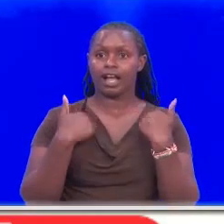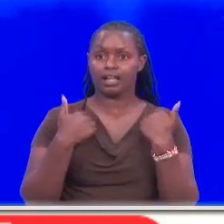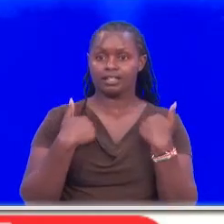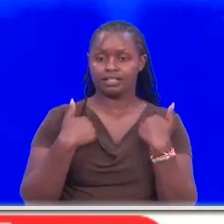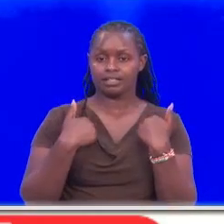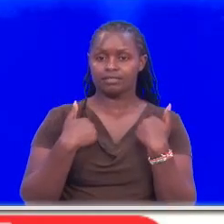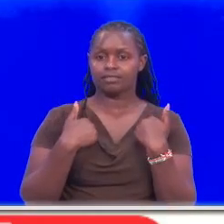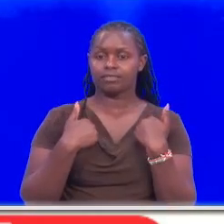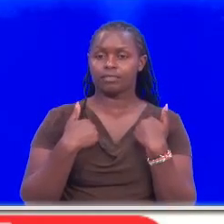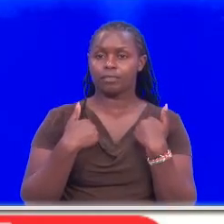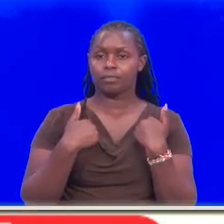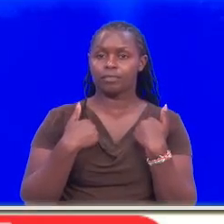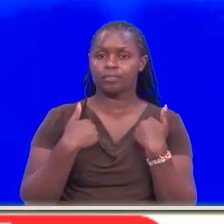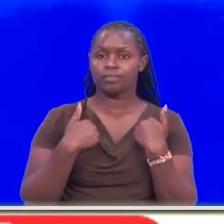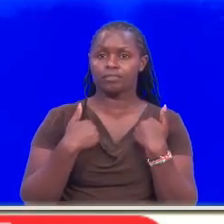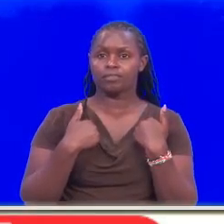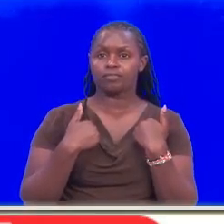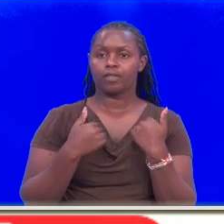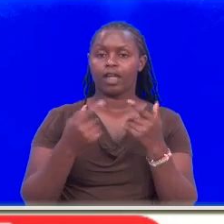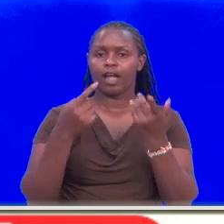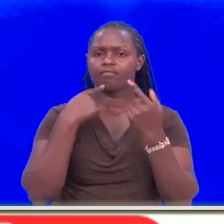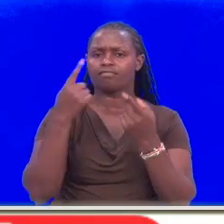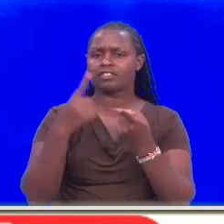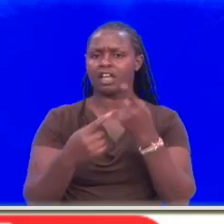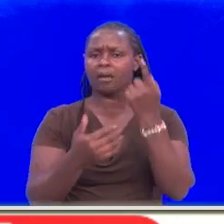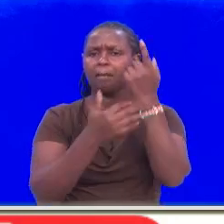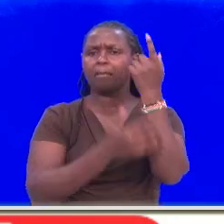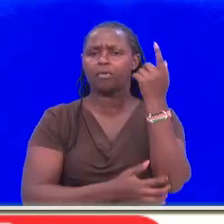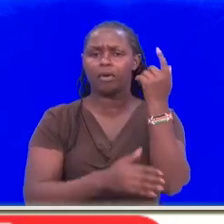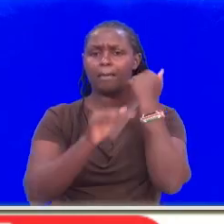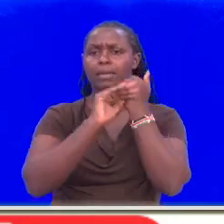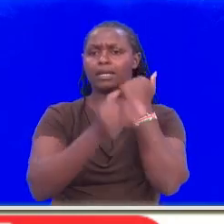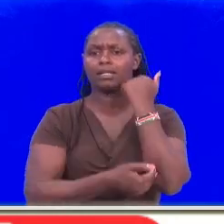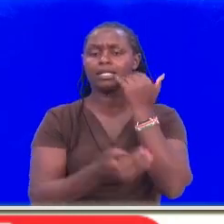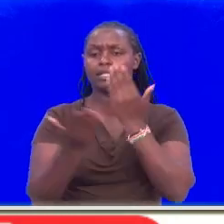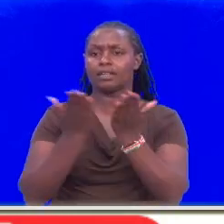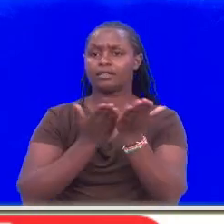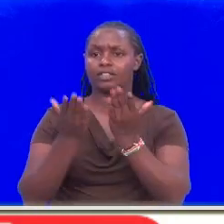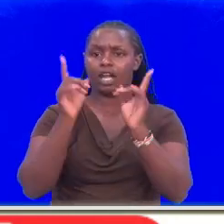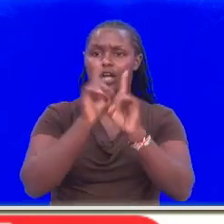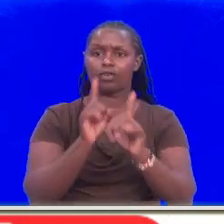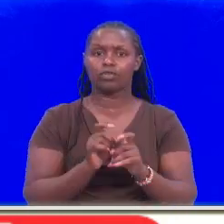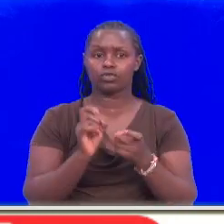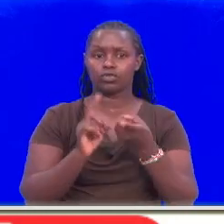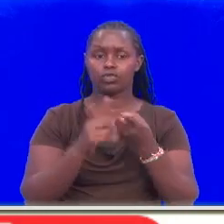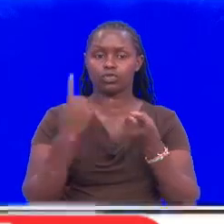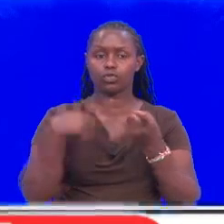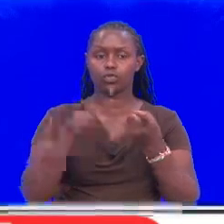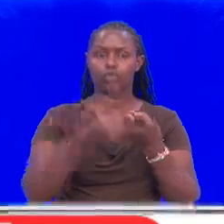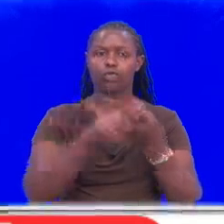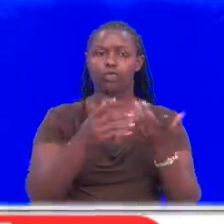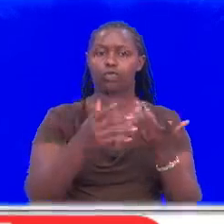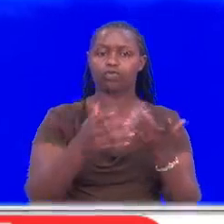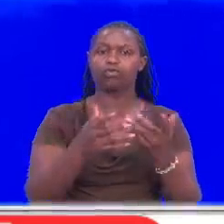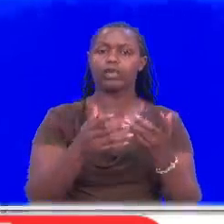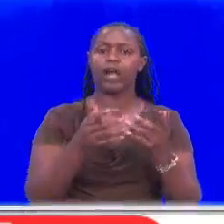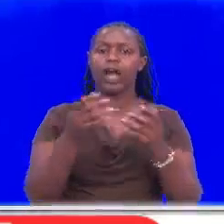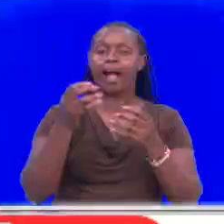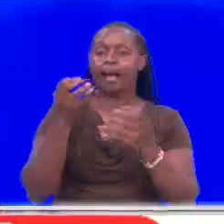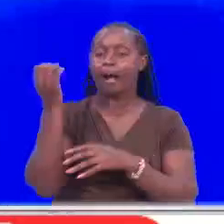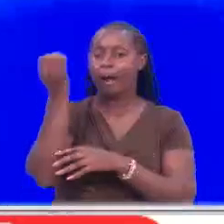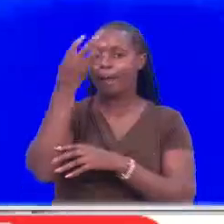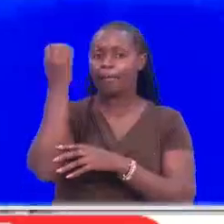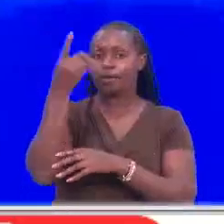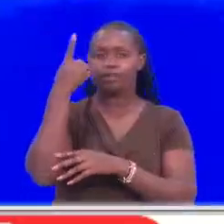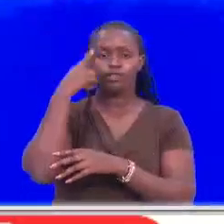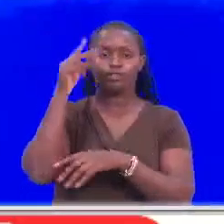women have also complained over poor maternity services and the lack of ambulances to transport them to the hospital during emergencies, a reality